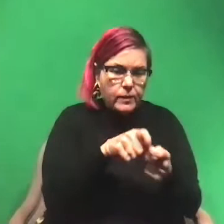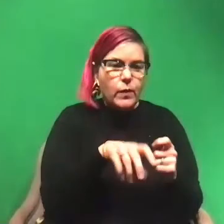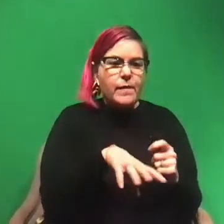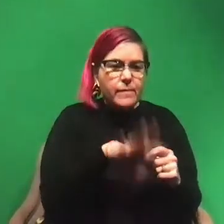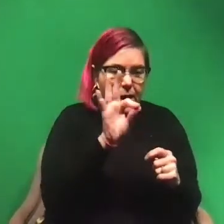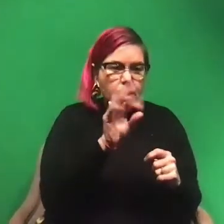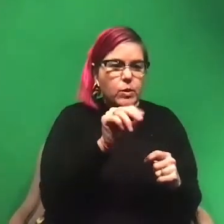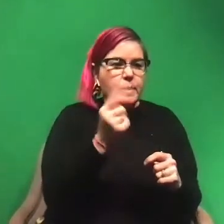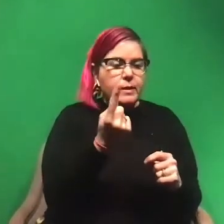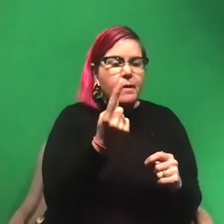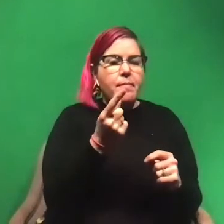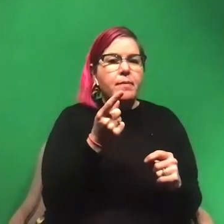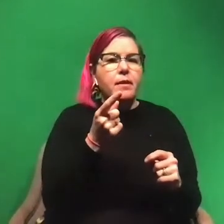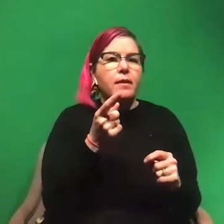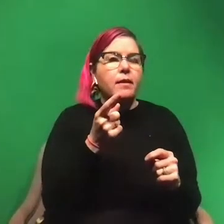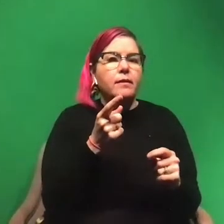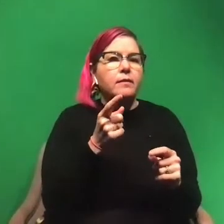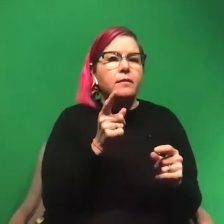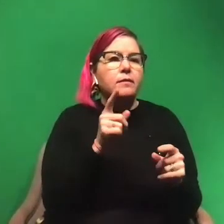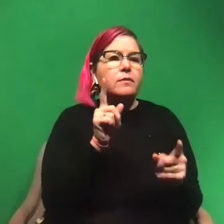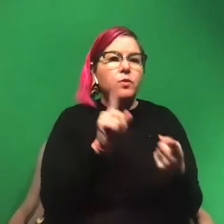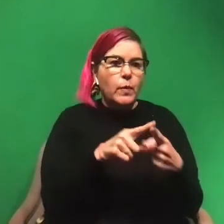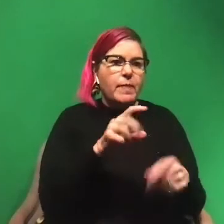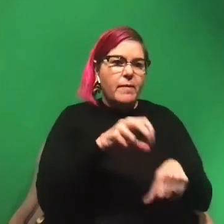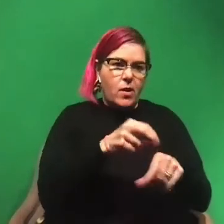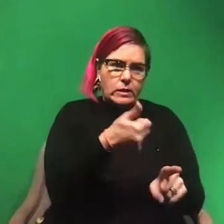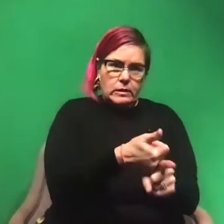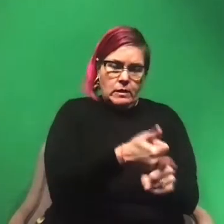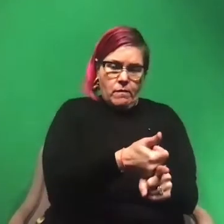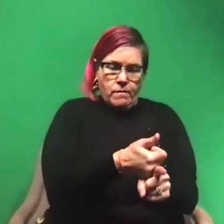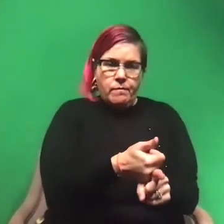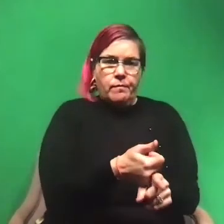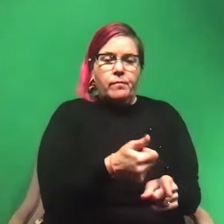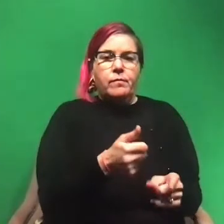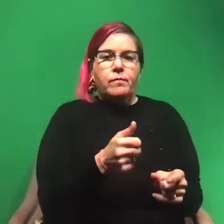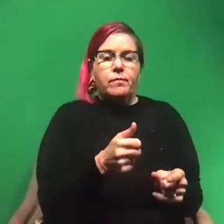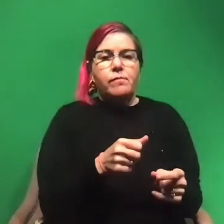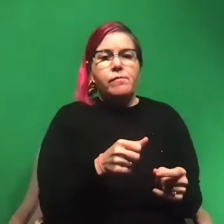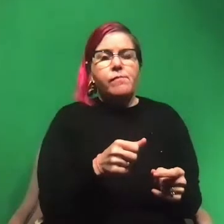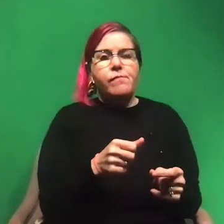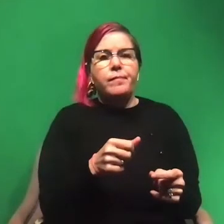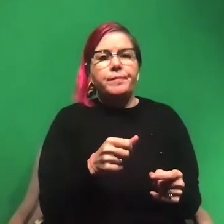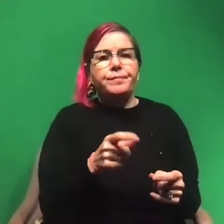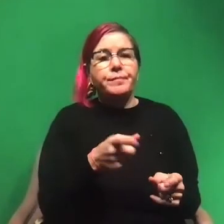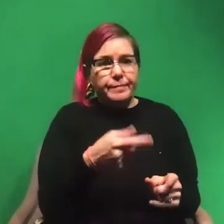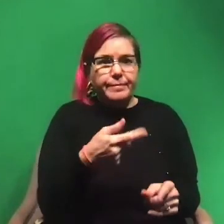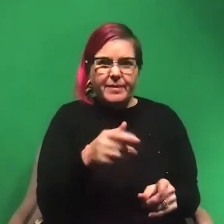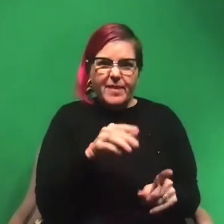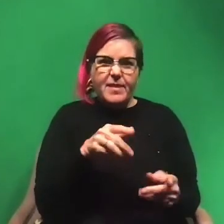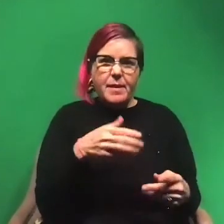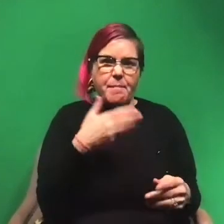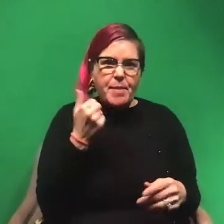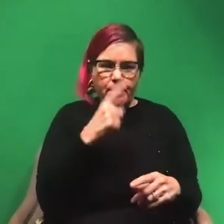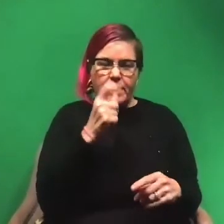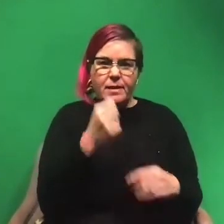or doing something to proteins or components of the virus itself, which you can imagine that will be better because they're not affecting our